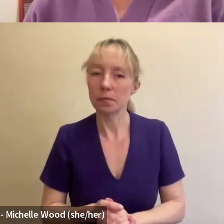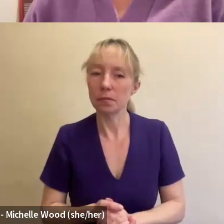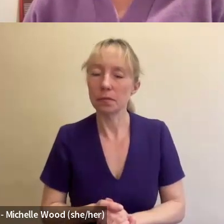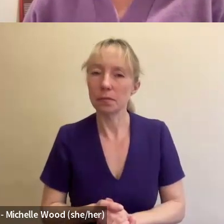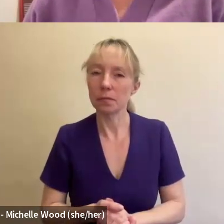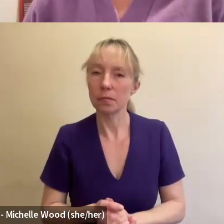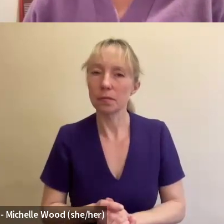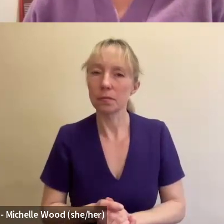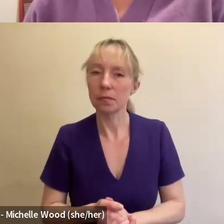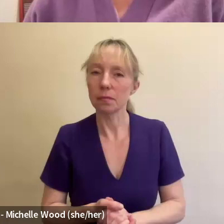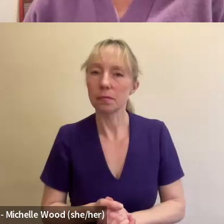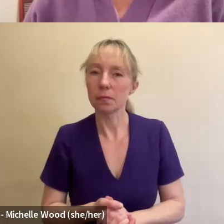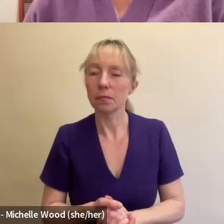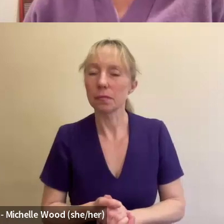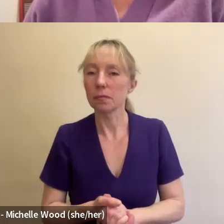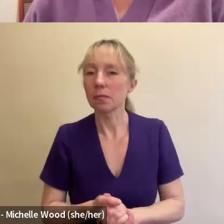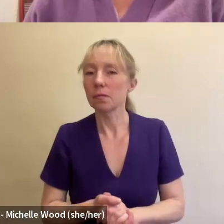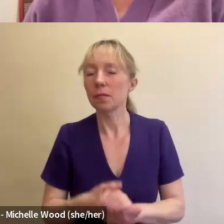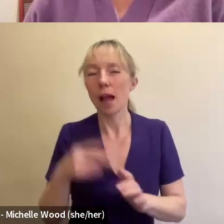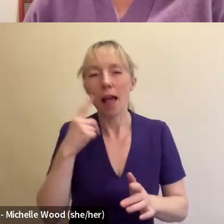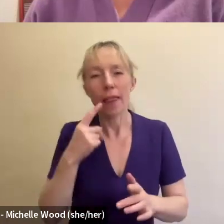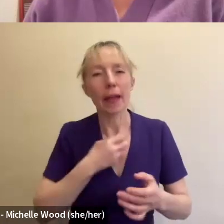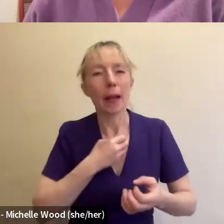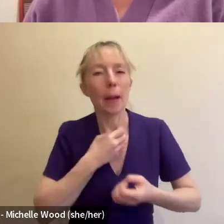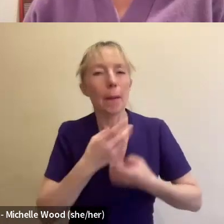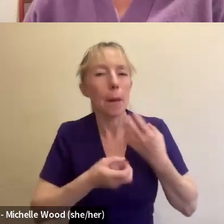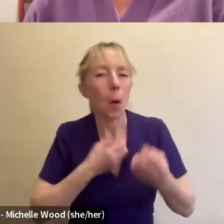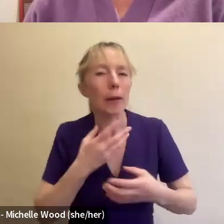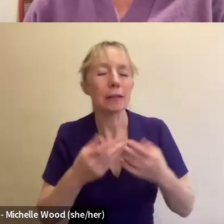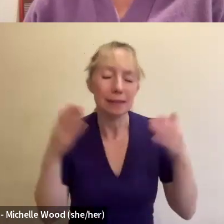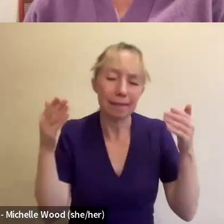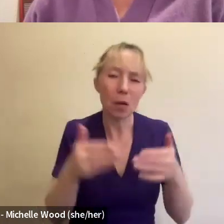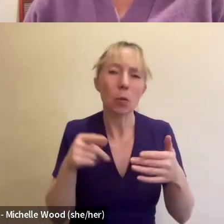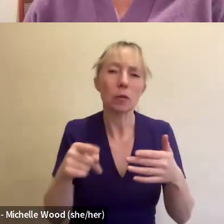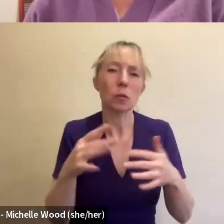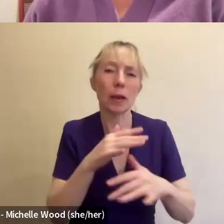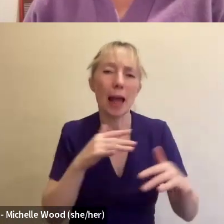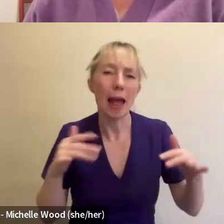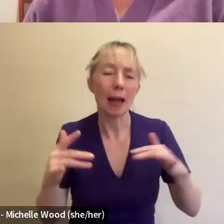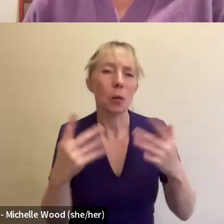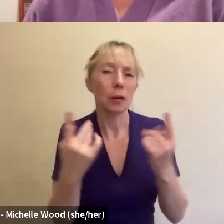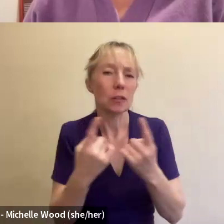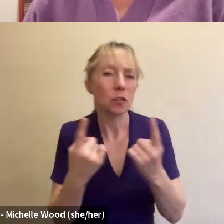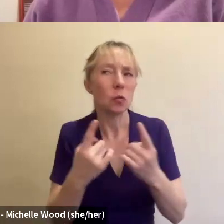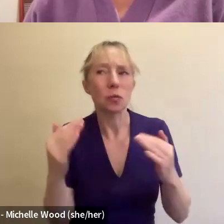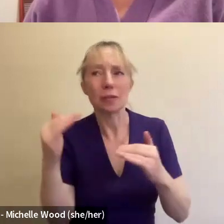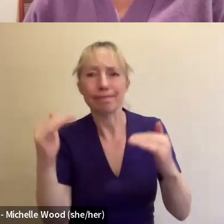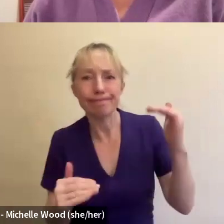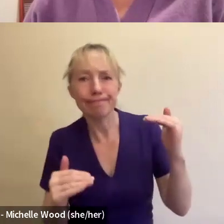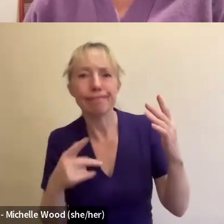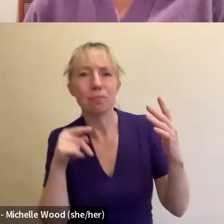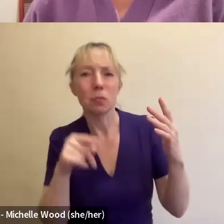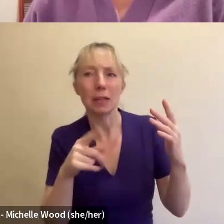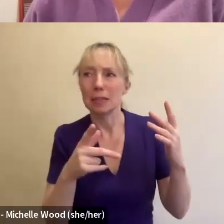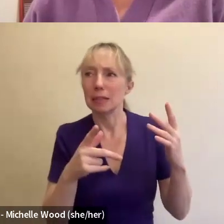poets are focusing on these type of ecological issues and injustices visited upon specific communities